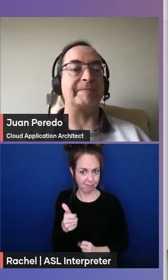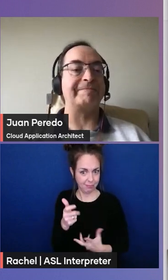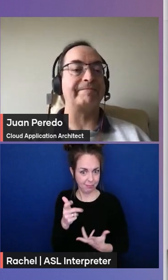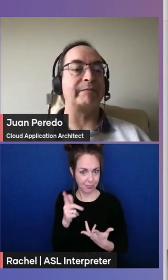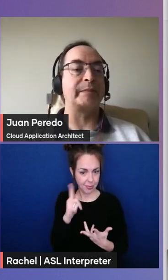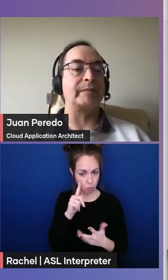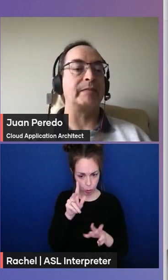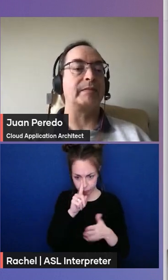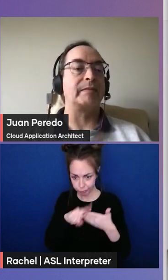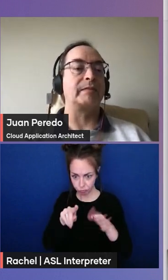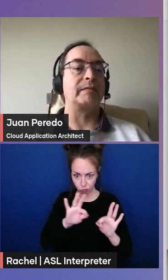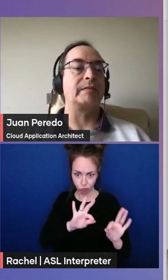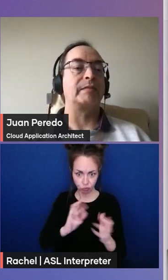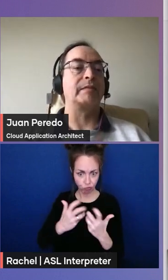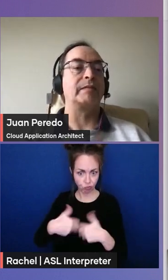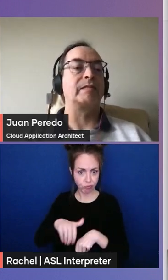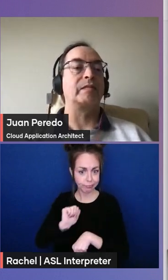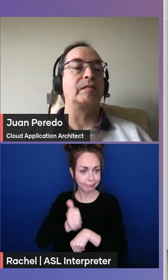properly.